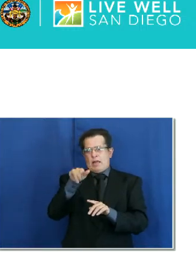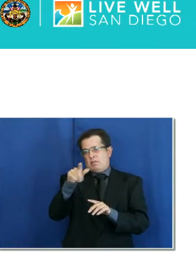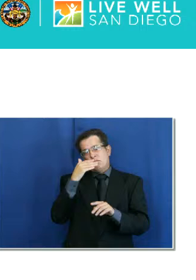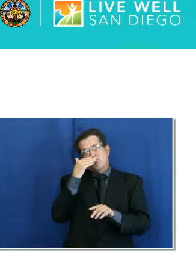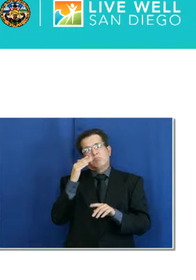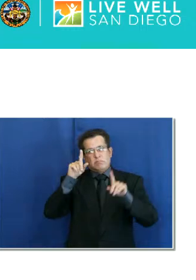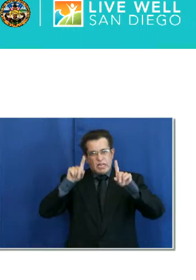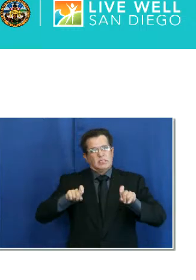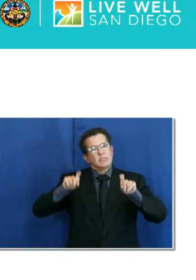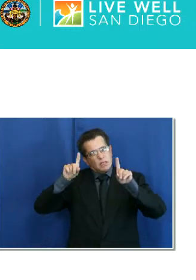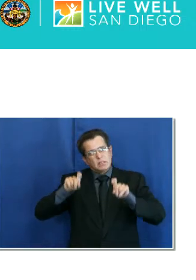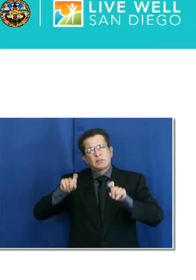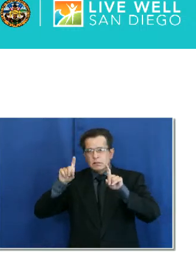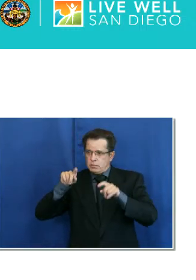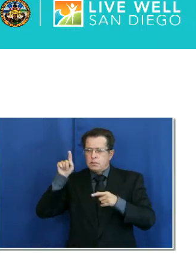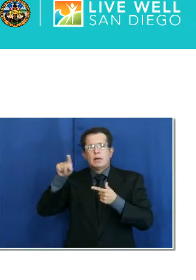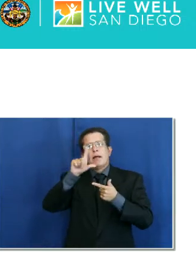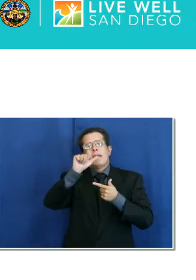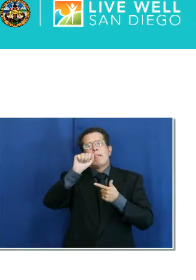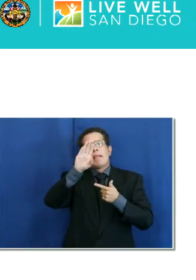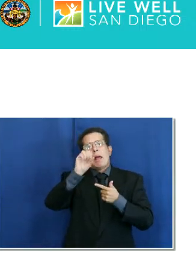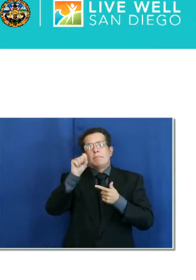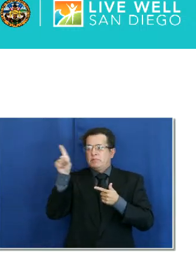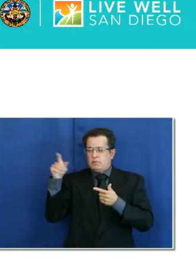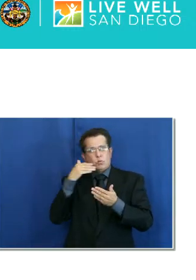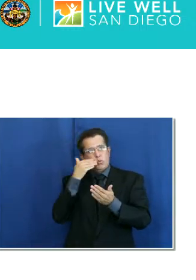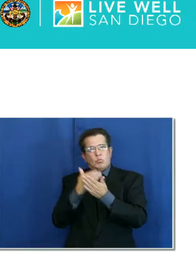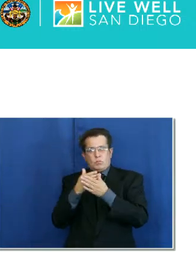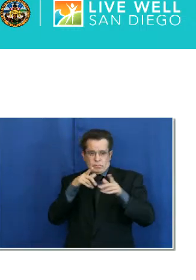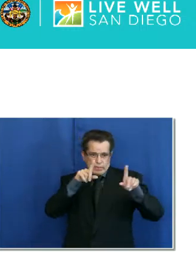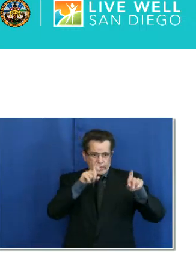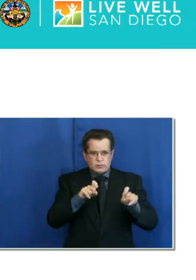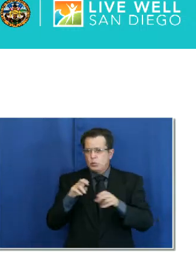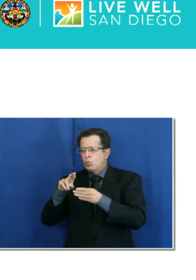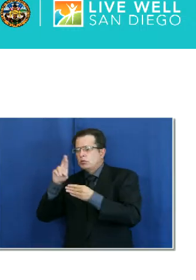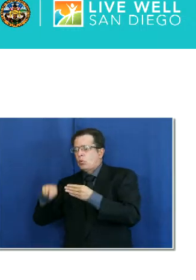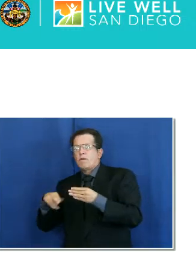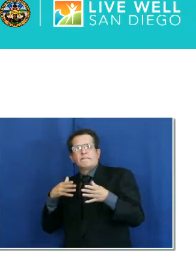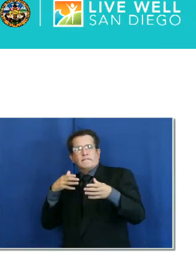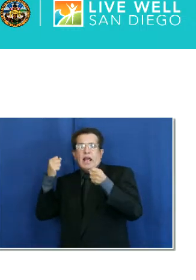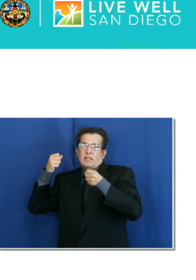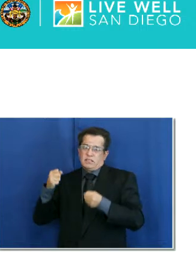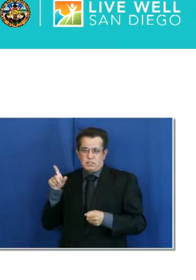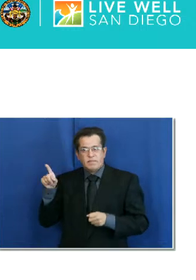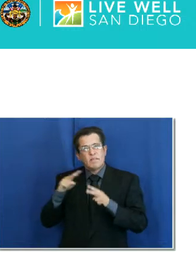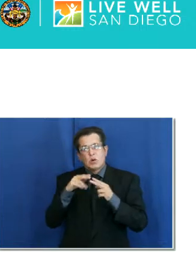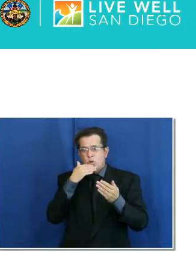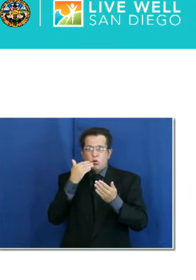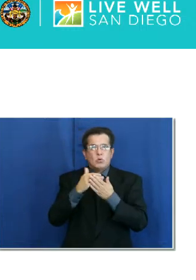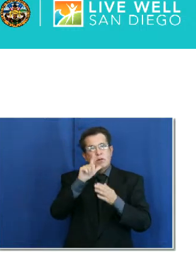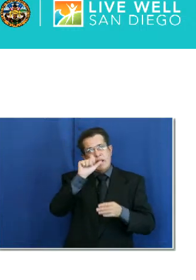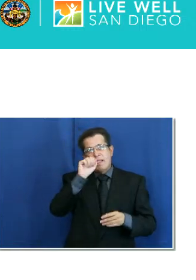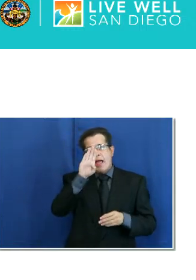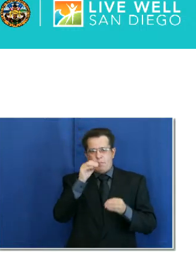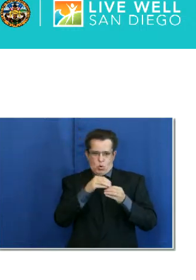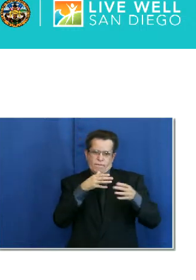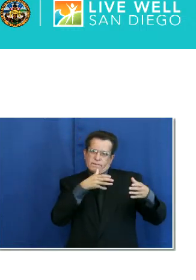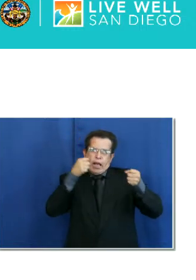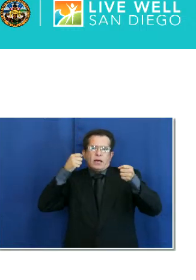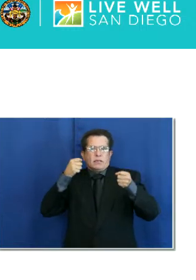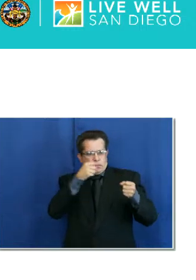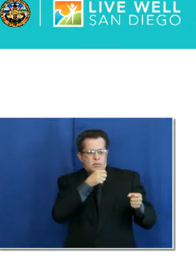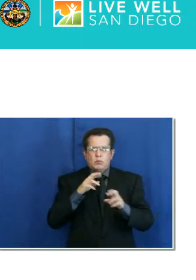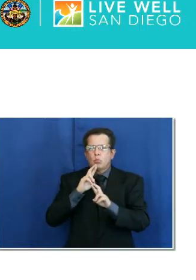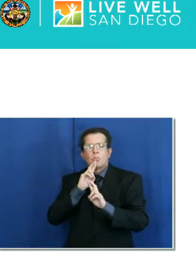And our public health labs continue to turn around our test results very quickly, as do our hospital system partners, to get the speed of those to allow for the